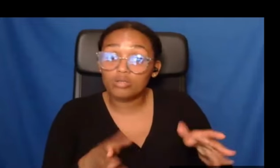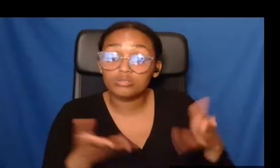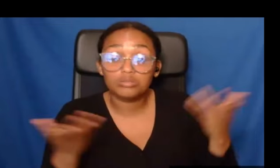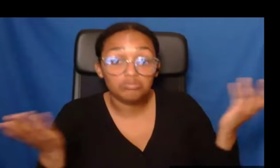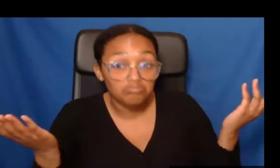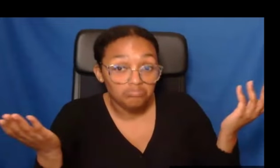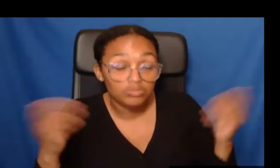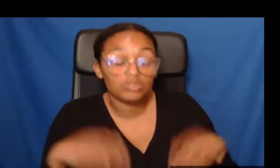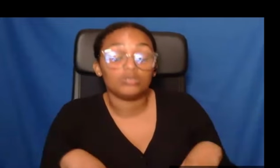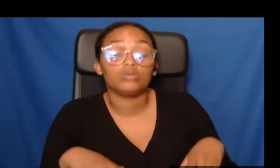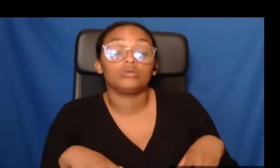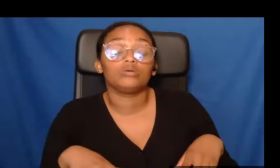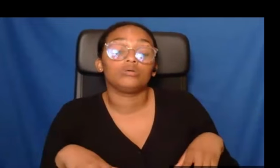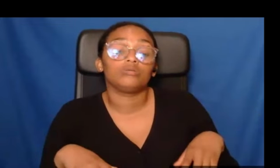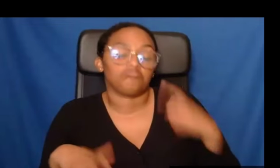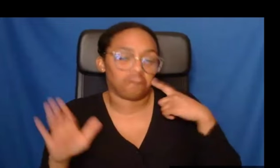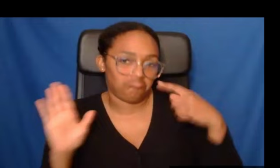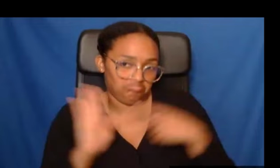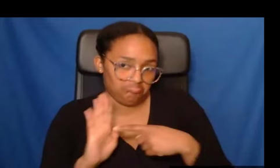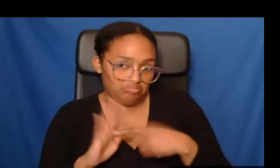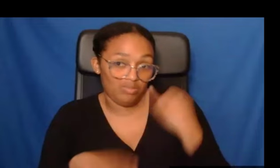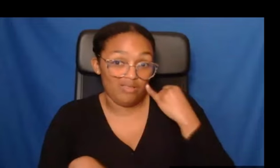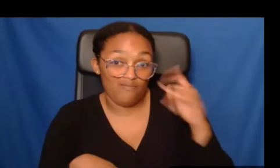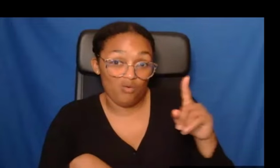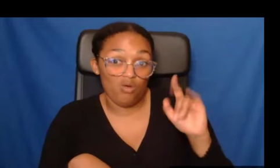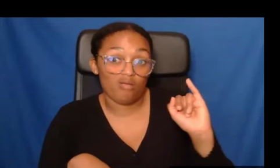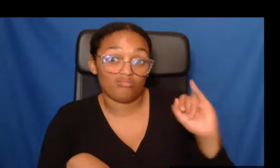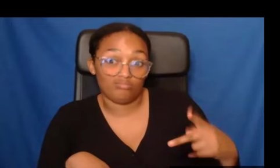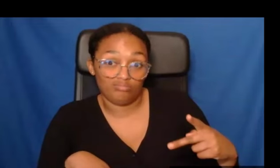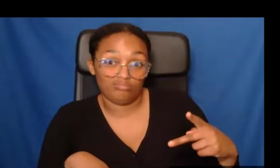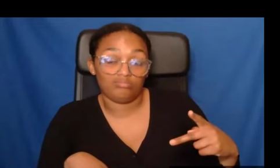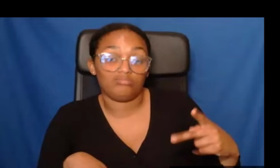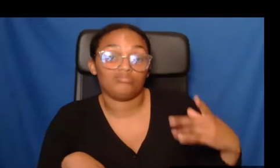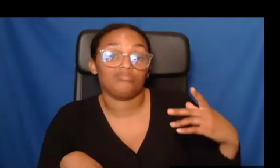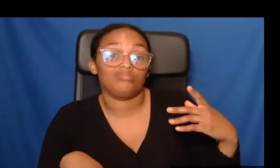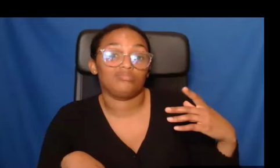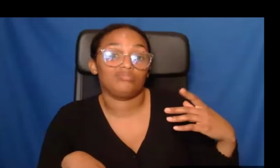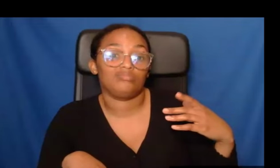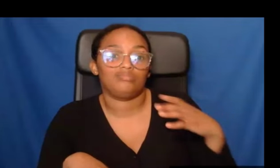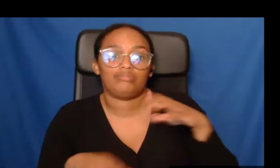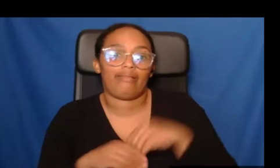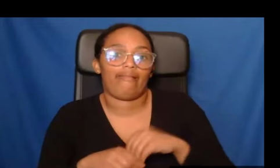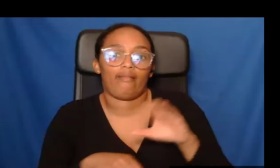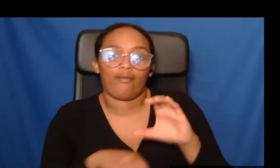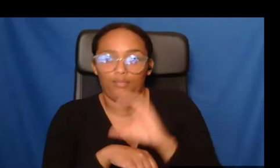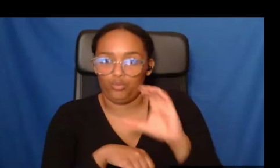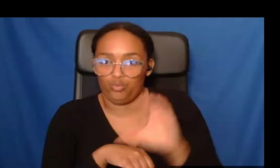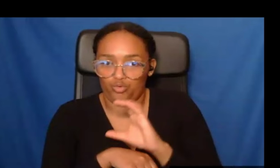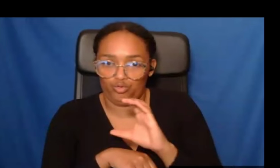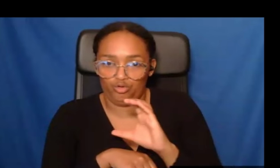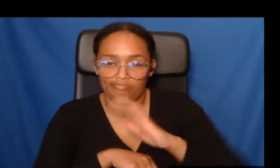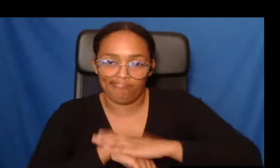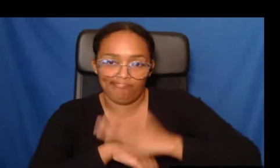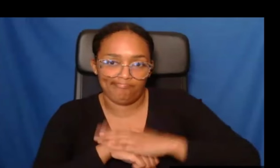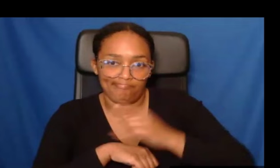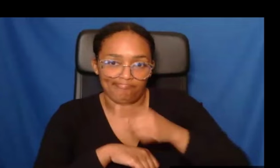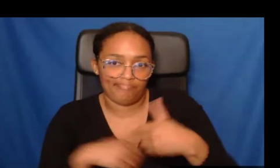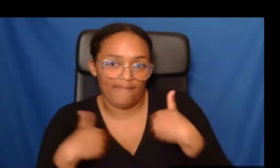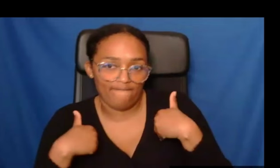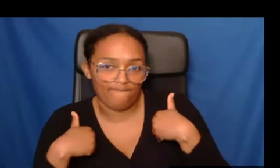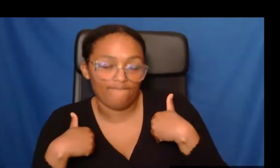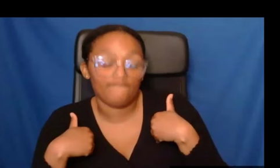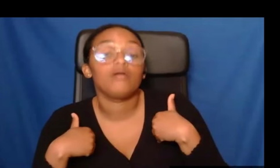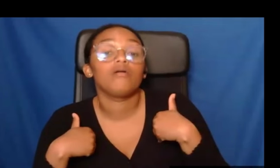So if your Okay. intellectual property is contained on a computer and the computer is